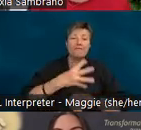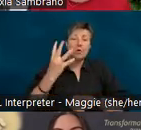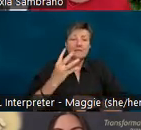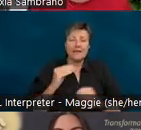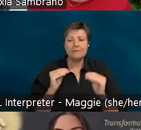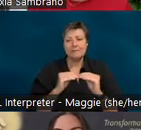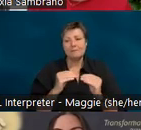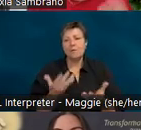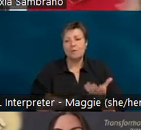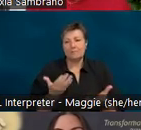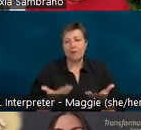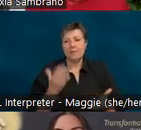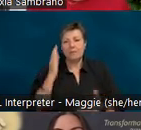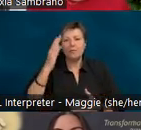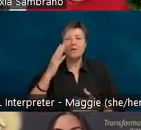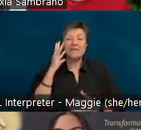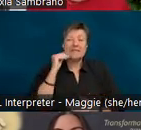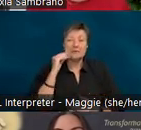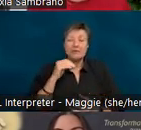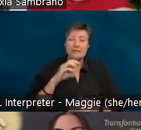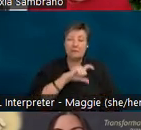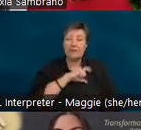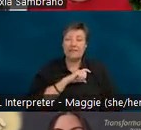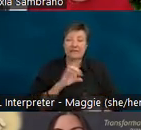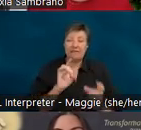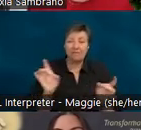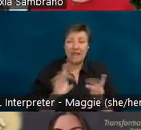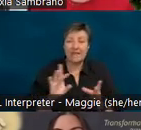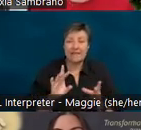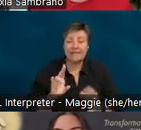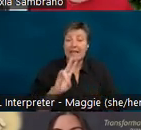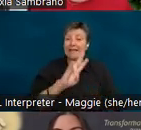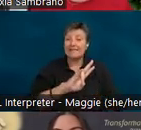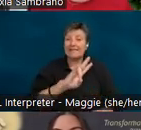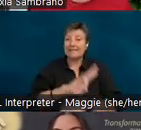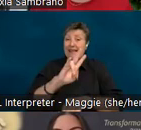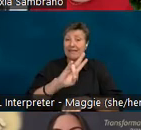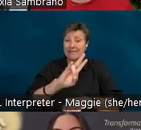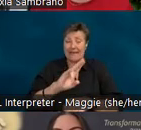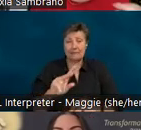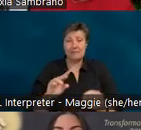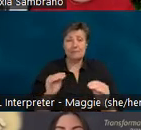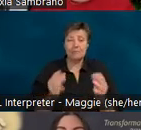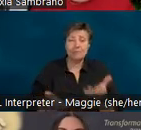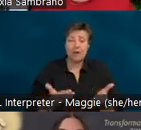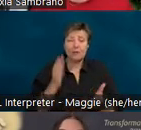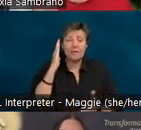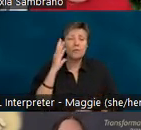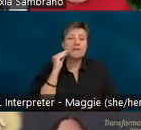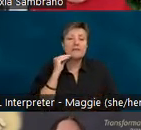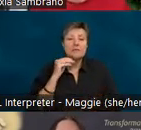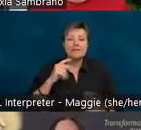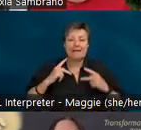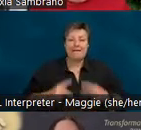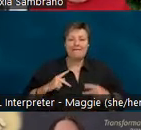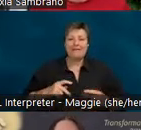police violence, and also found that trans folks are 7 times more likely than cisgender folks to experience physical violence when